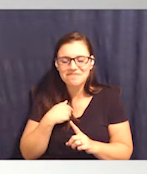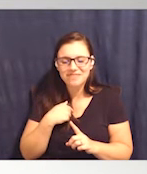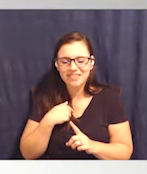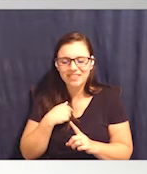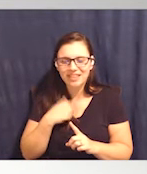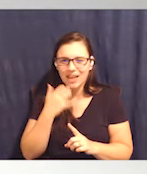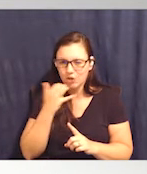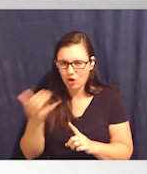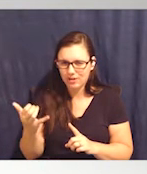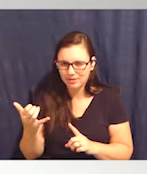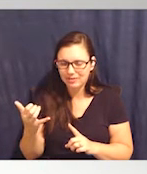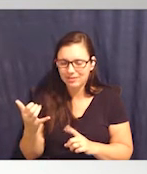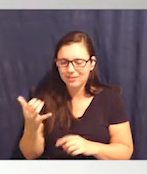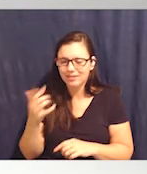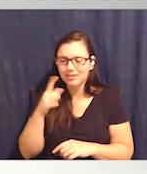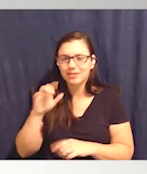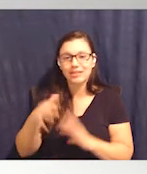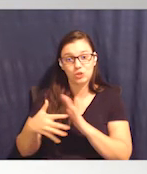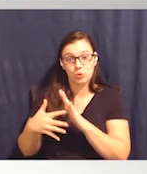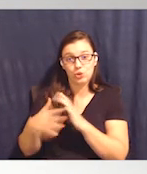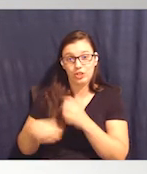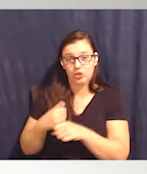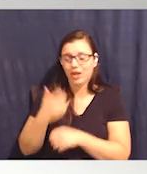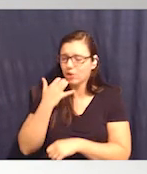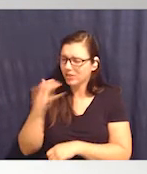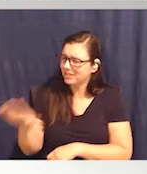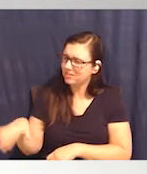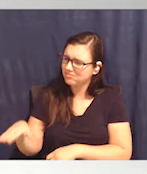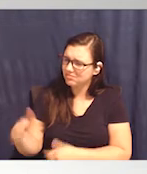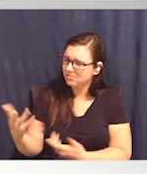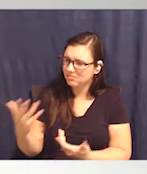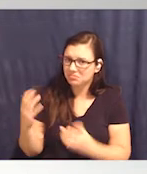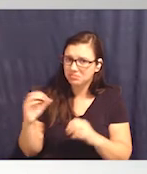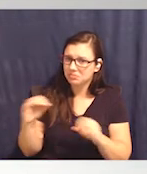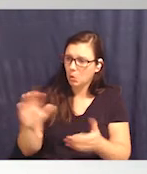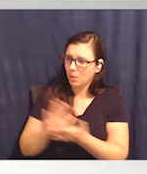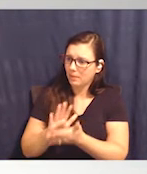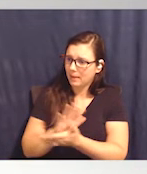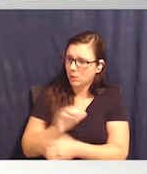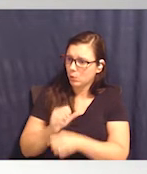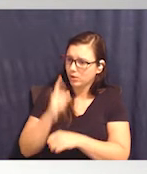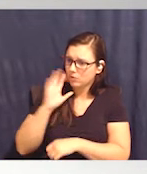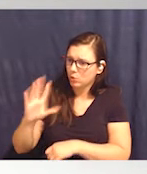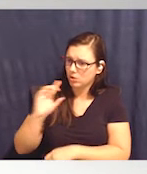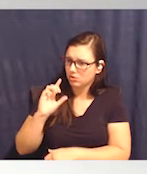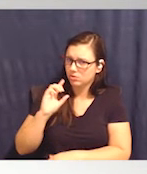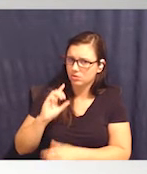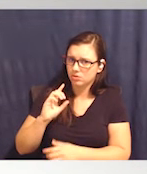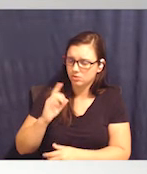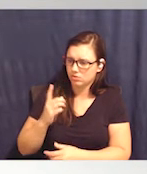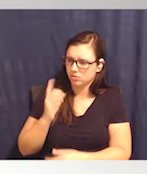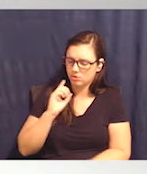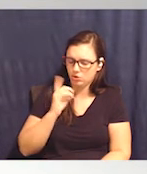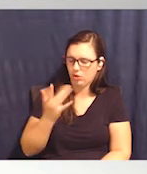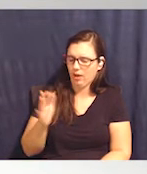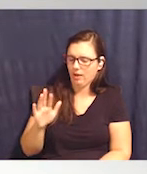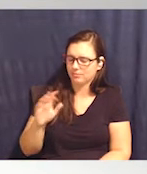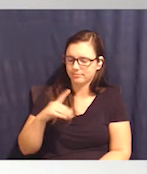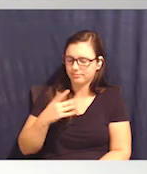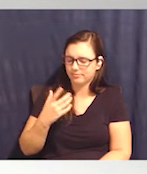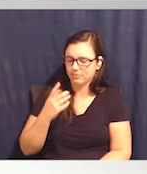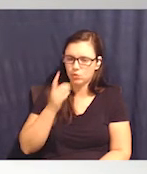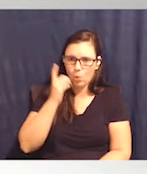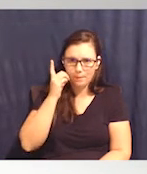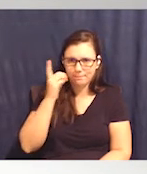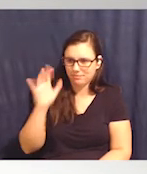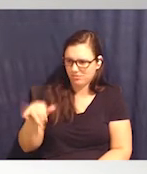junior year, I called him and said, I haven't gotten the paperwork for your dorm. That should have been out 2 months ago. And I'm on a video phone with him. And I'm getting this.